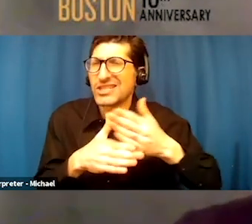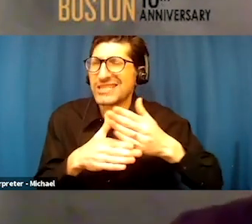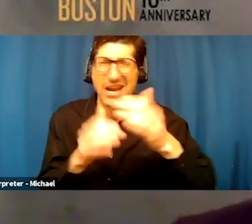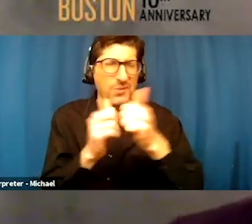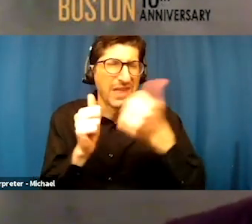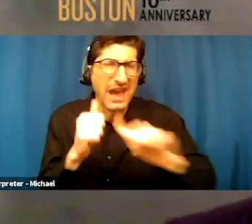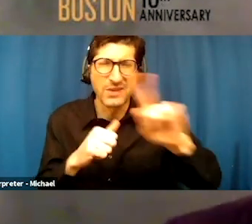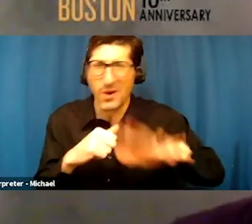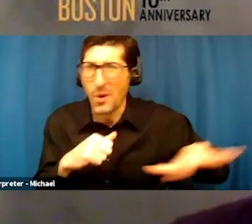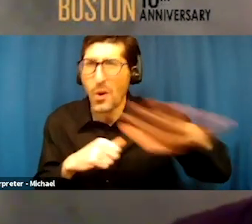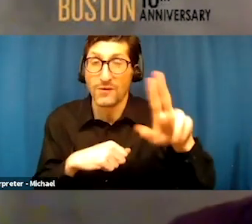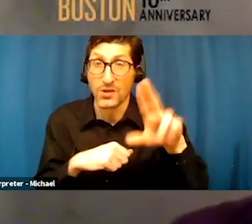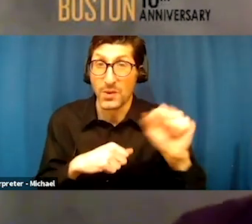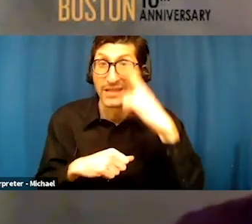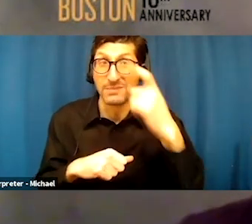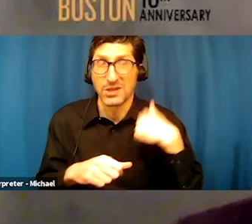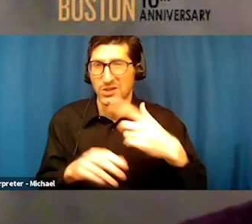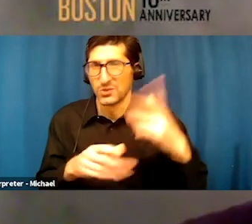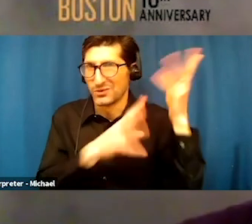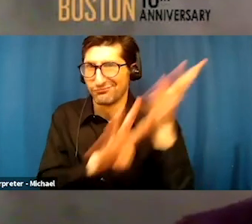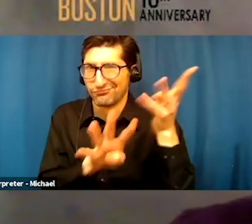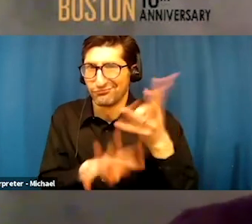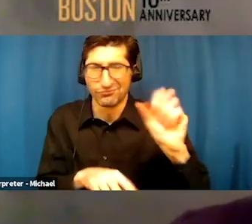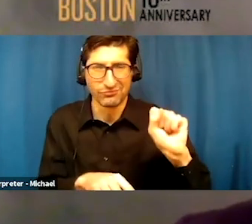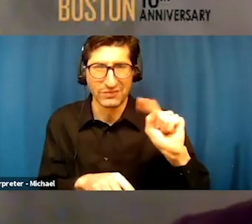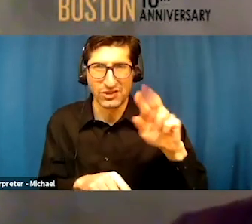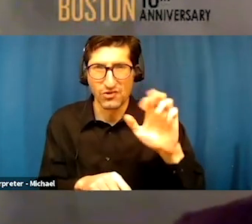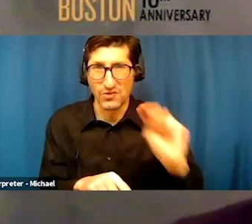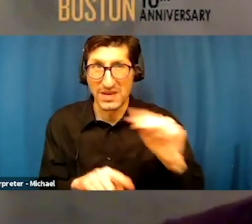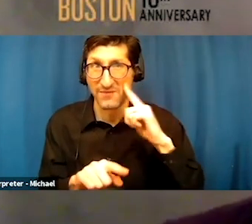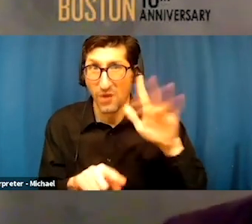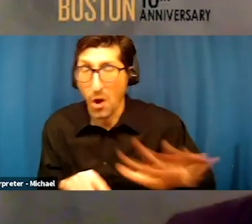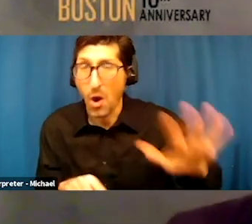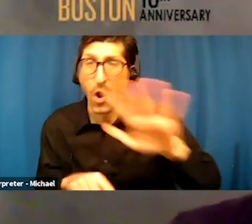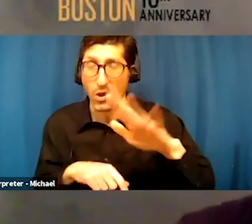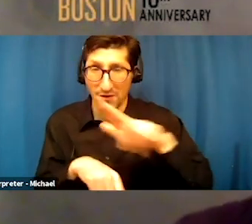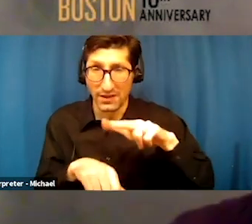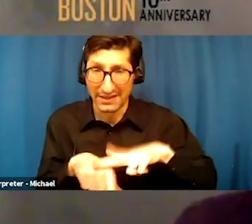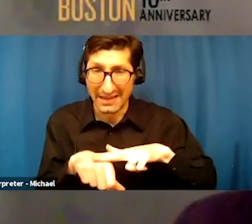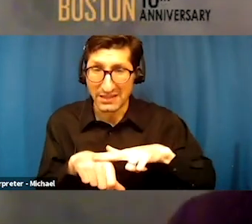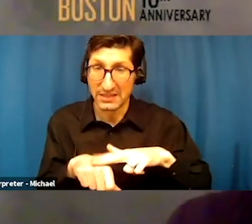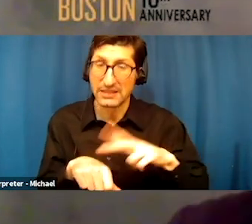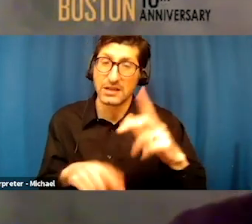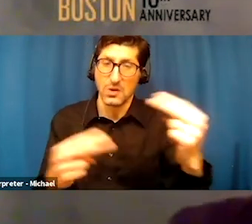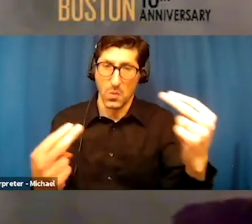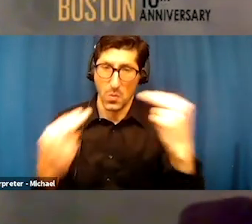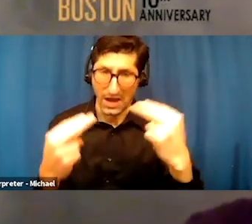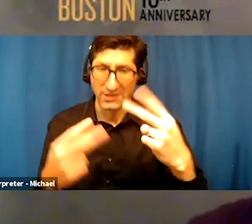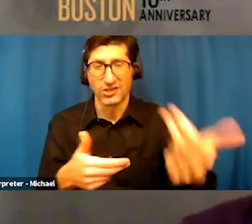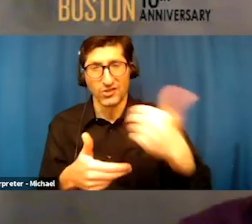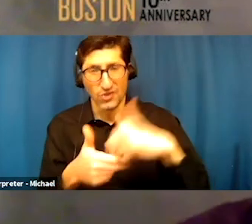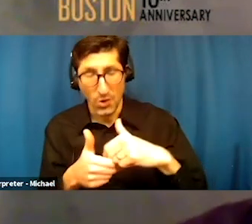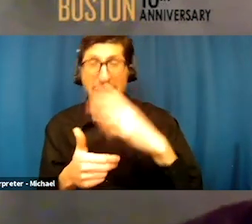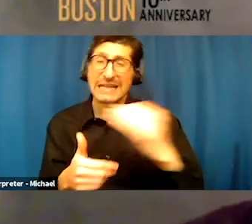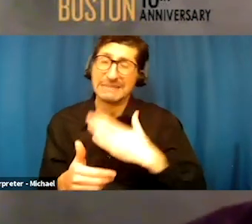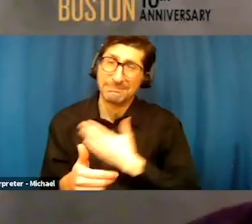US as we are streaming nationwide this year. Watch films, join the life programs. Please support us by donating. And